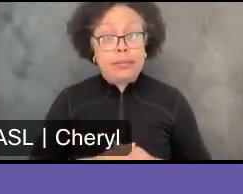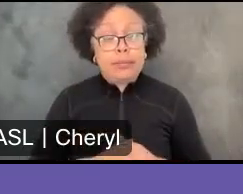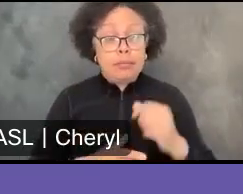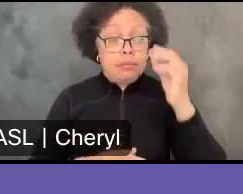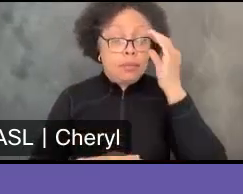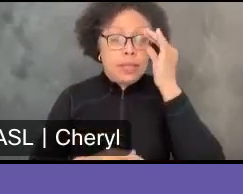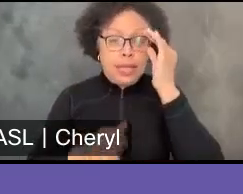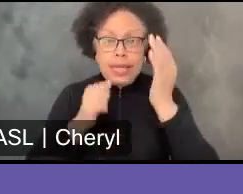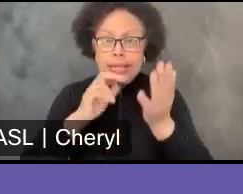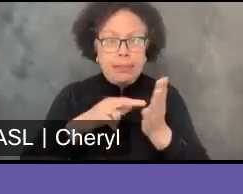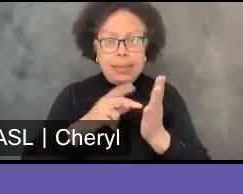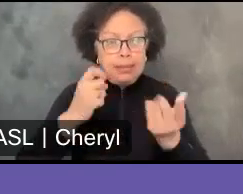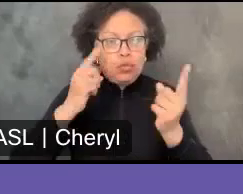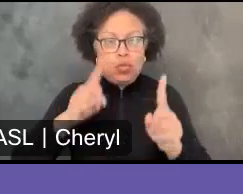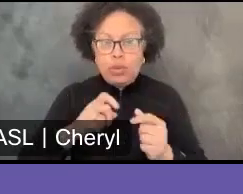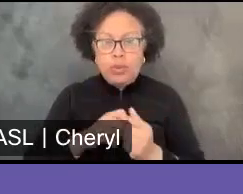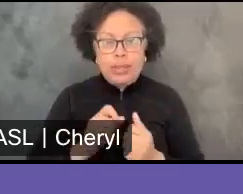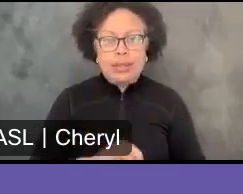we have to agree with them.